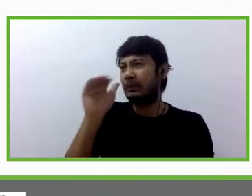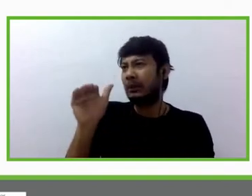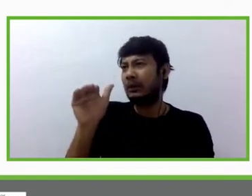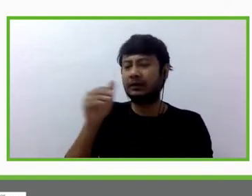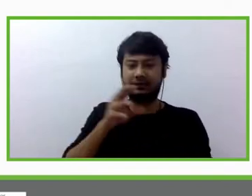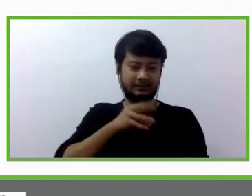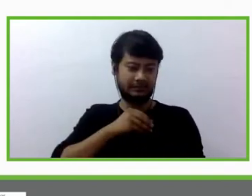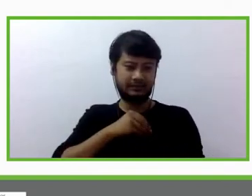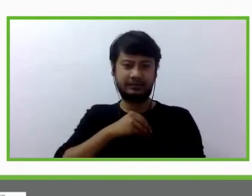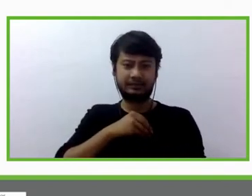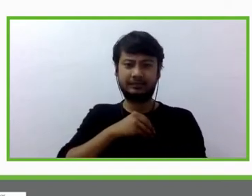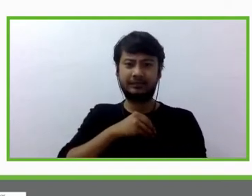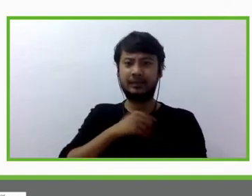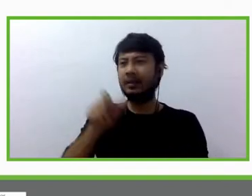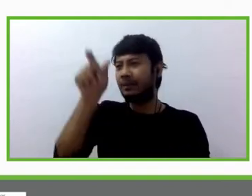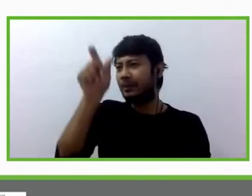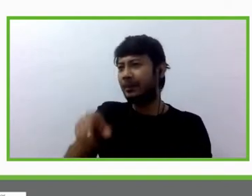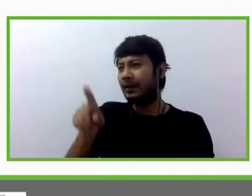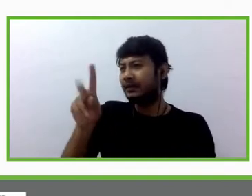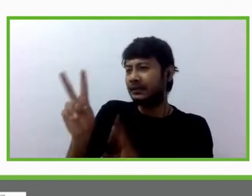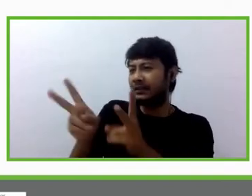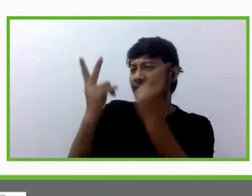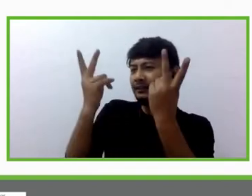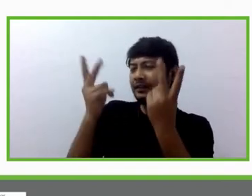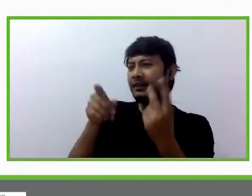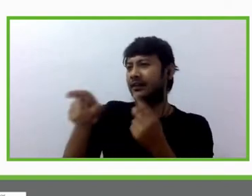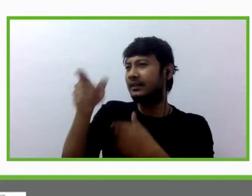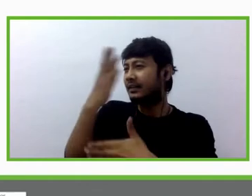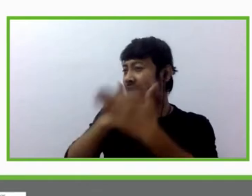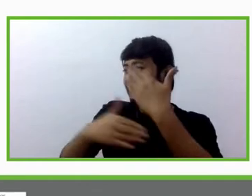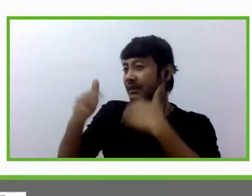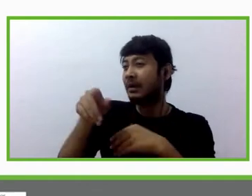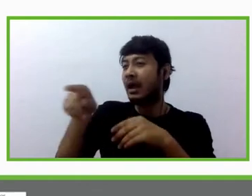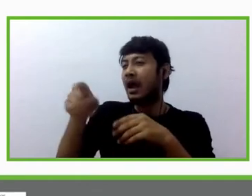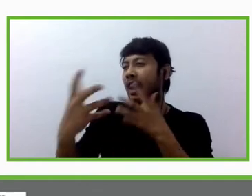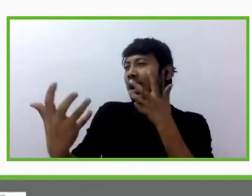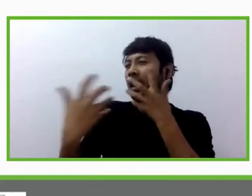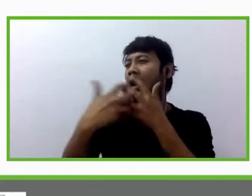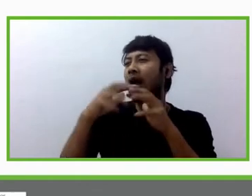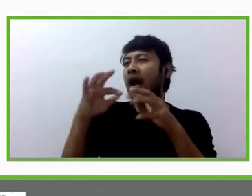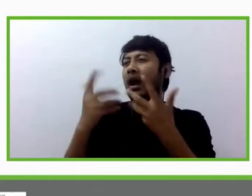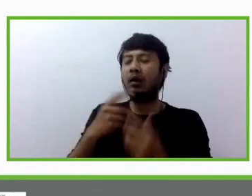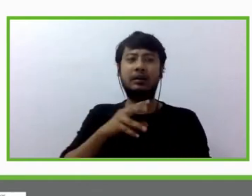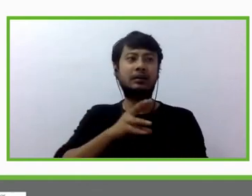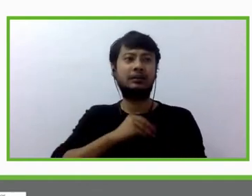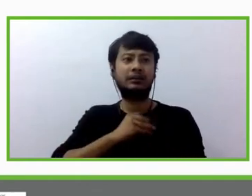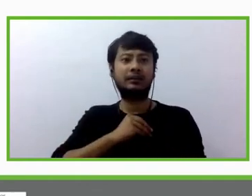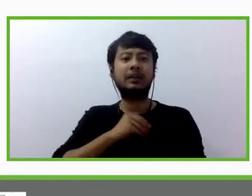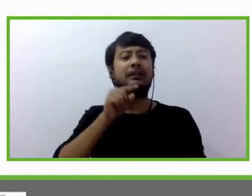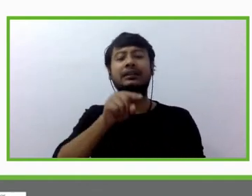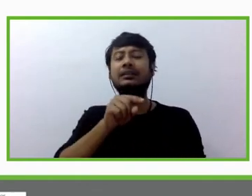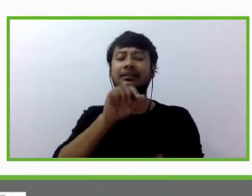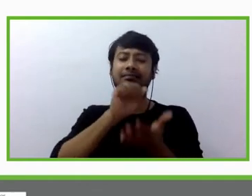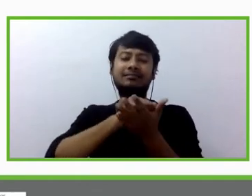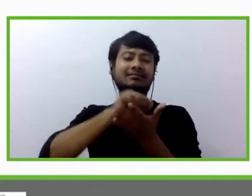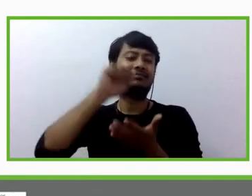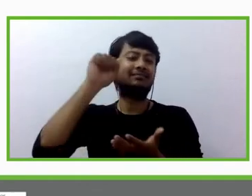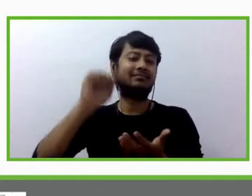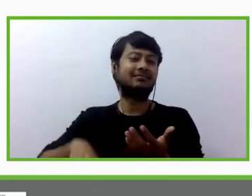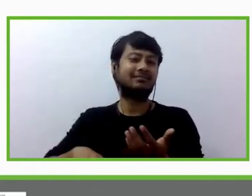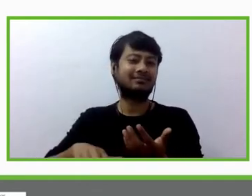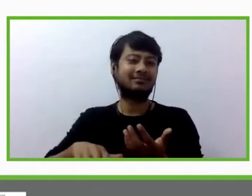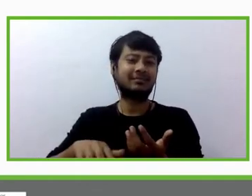how to accept people who are different. And that takes, you know, some getting used to. And that's